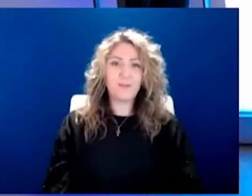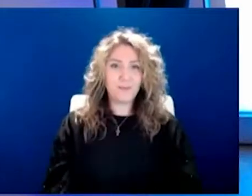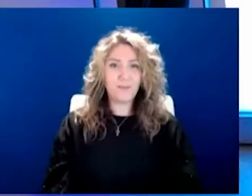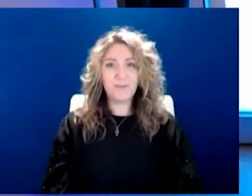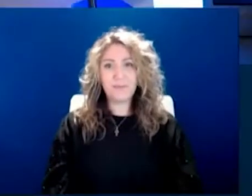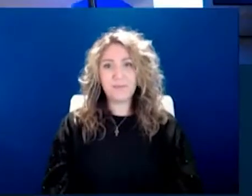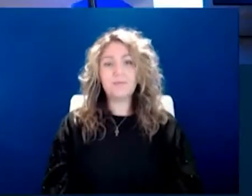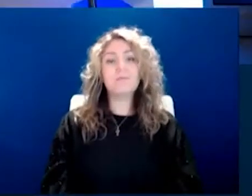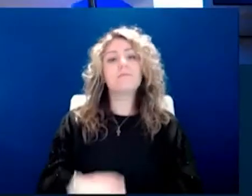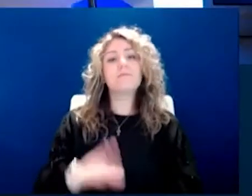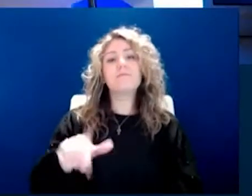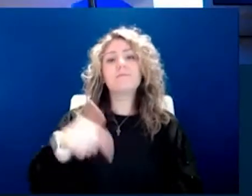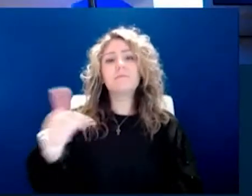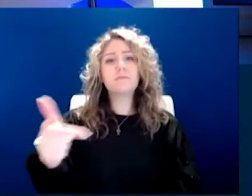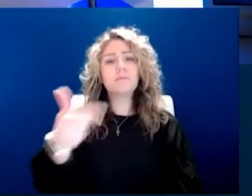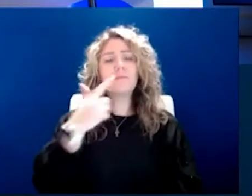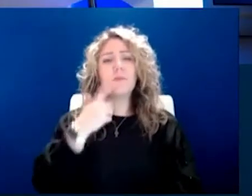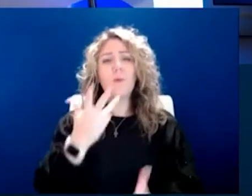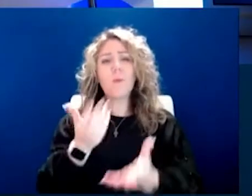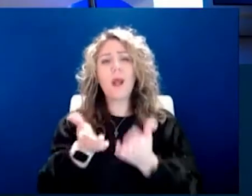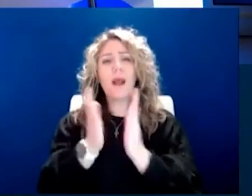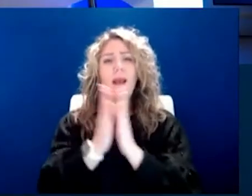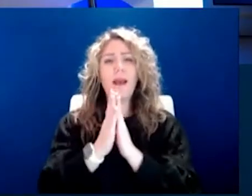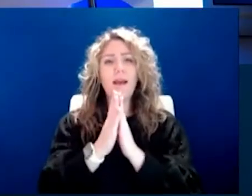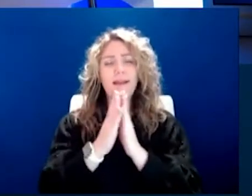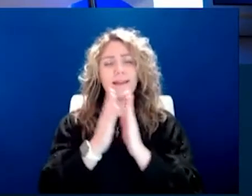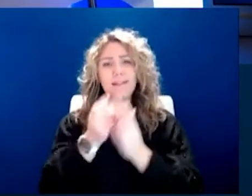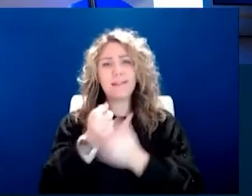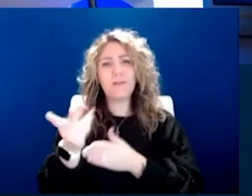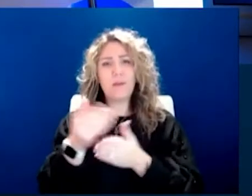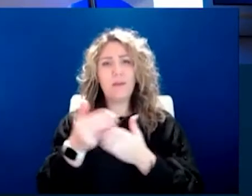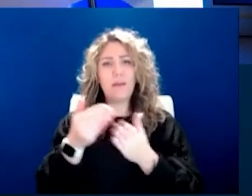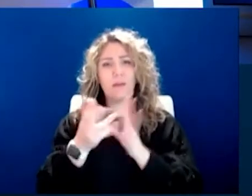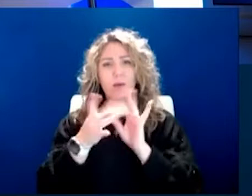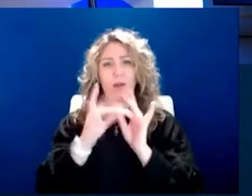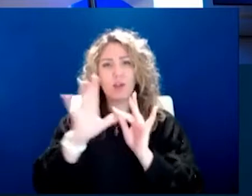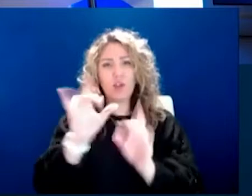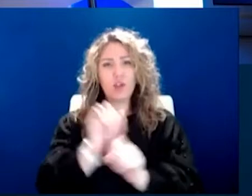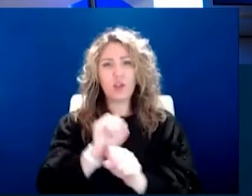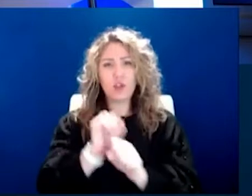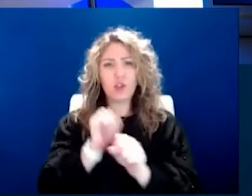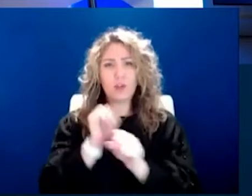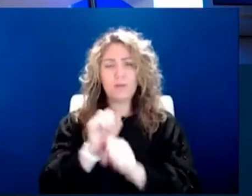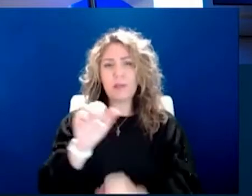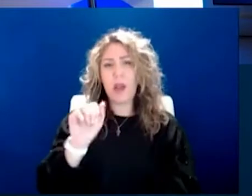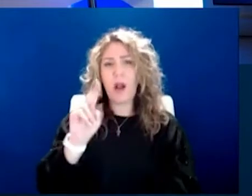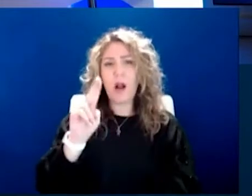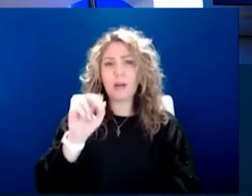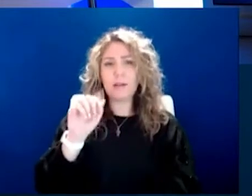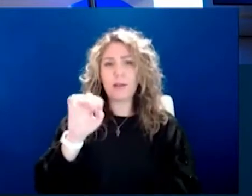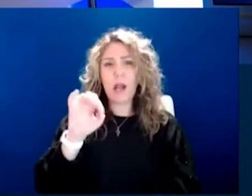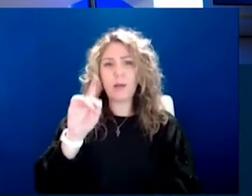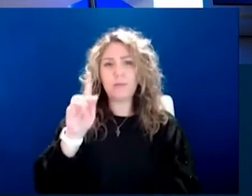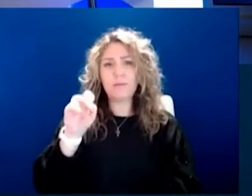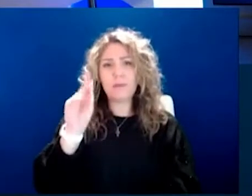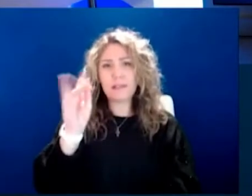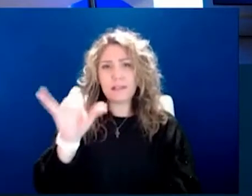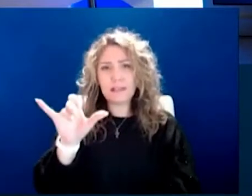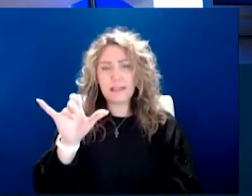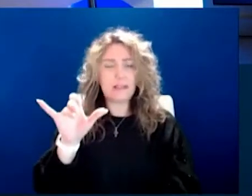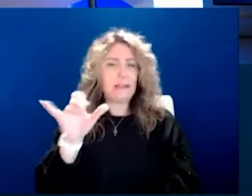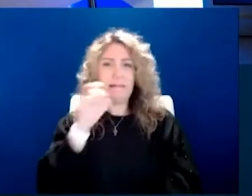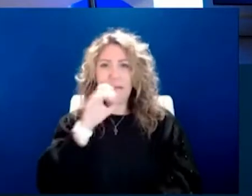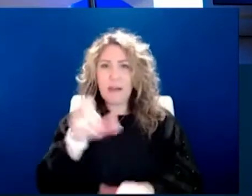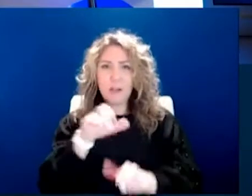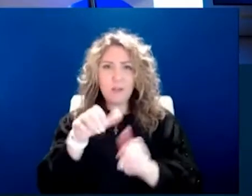I wanted to ask you about a couple of things pertaining to your job. We don't do autopsies on COVID positive patients. That seems